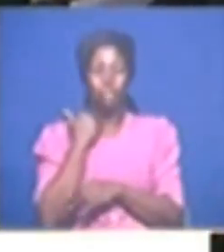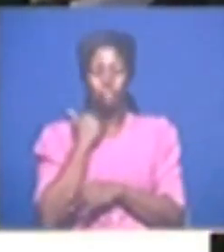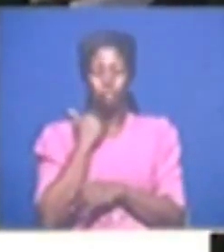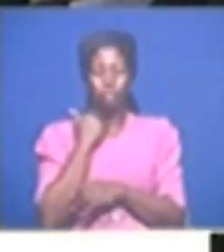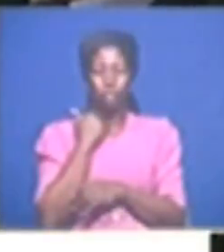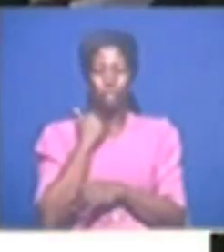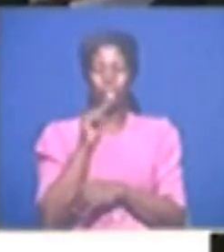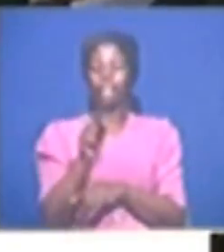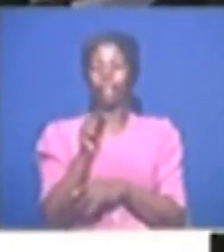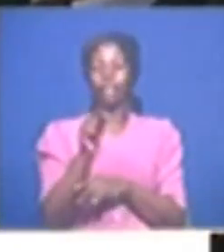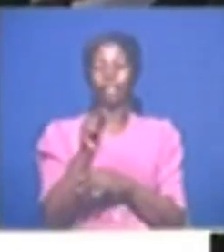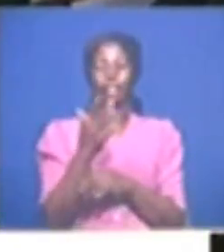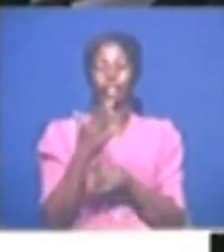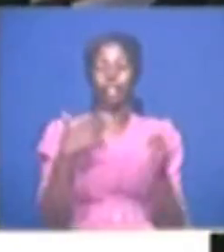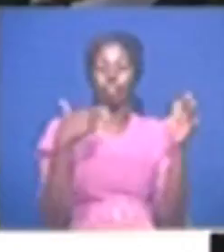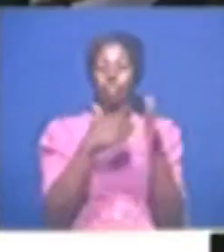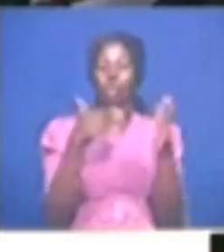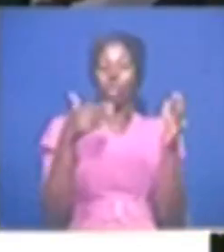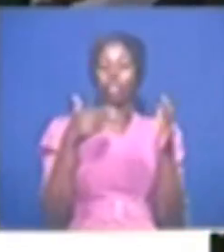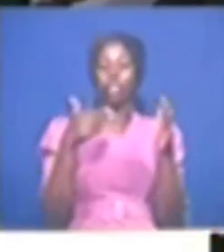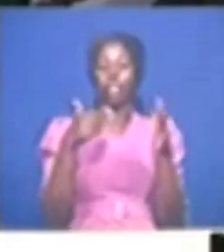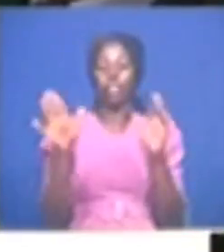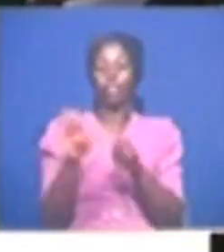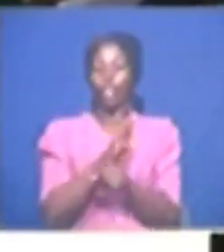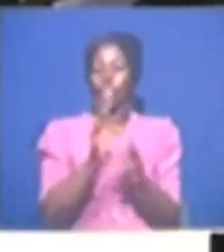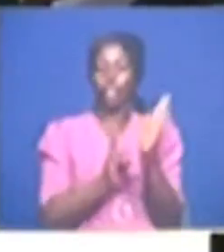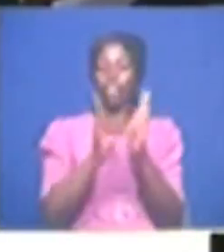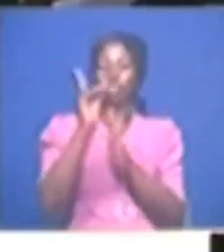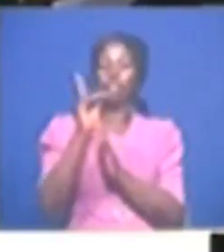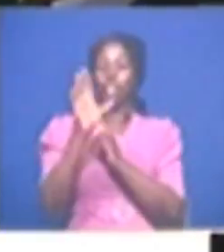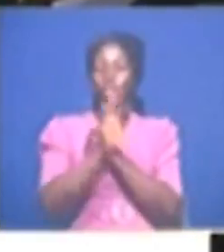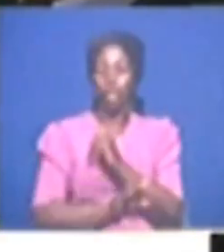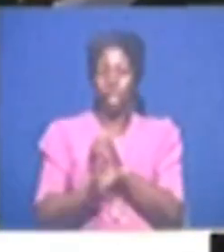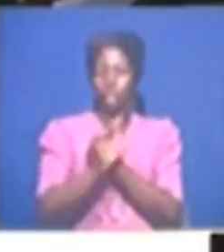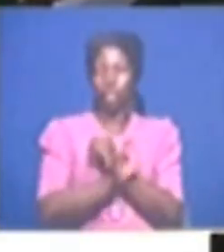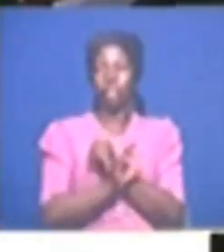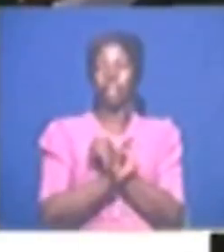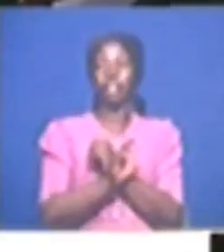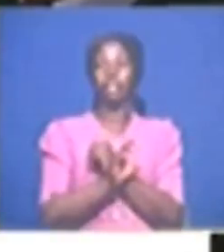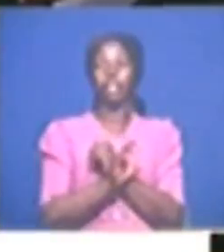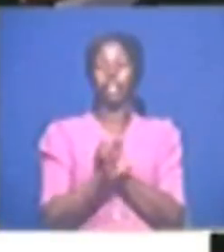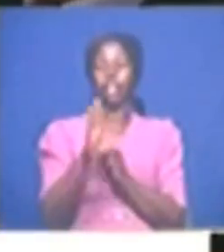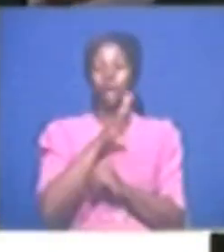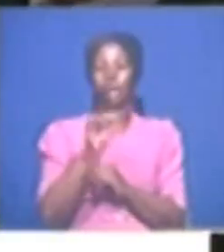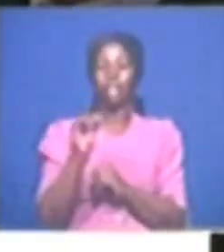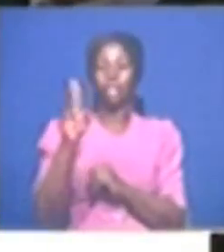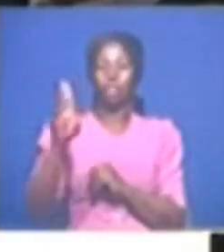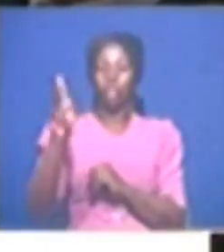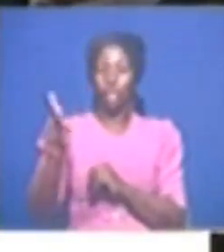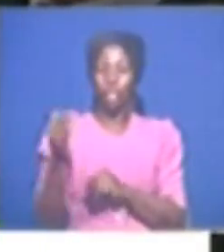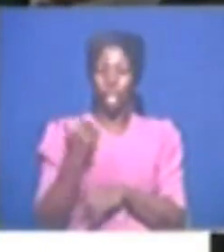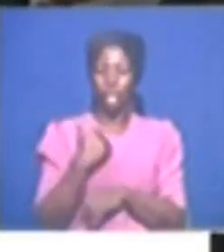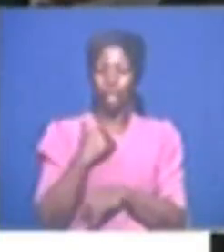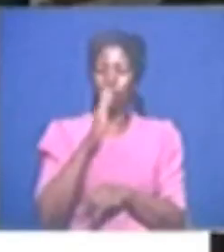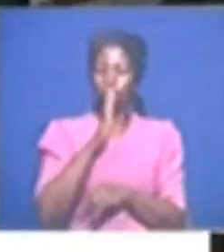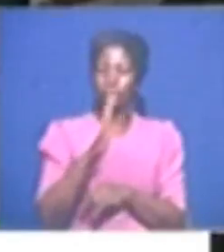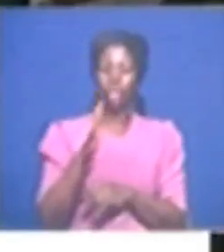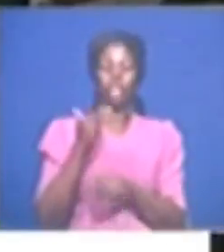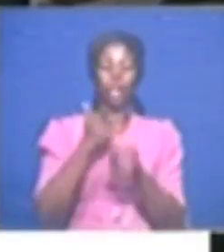this hampers the full development of the country. I know the United Kingdom has been